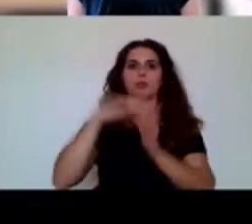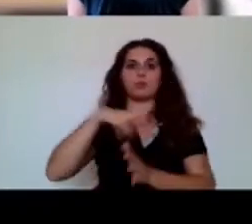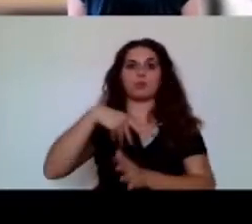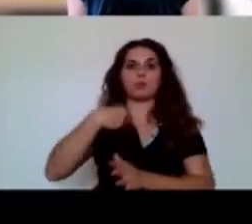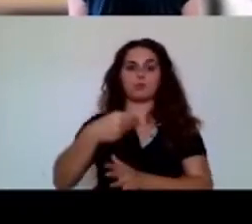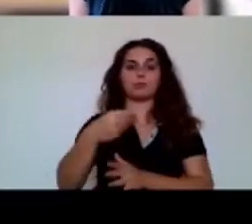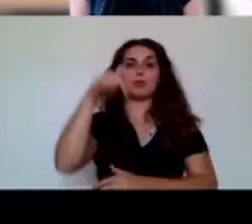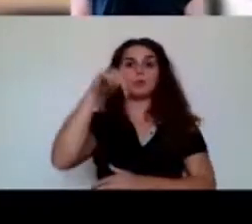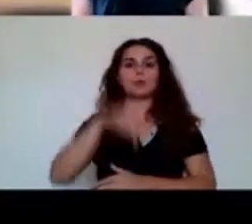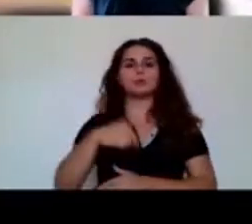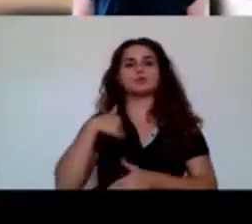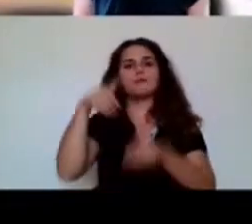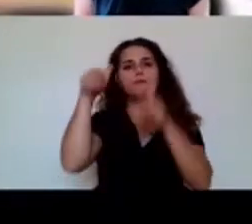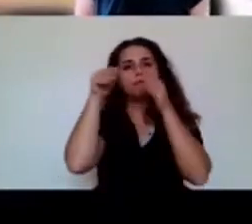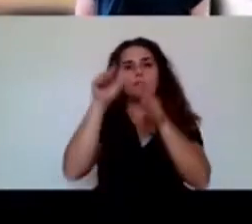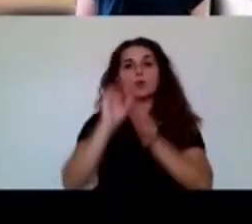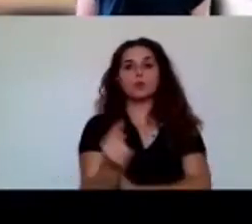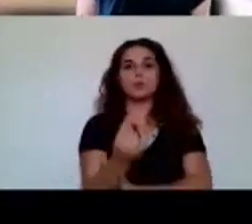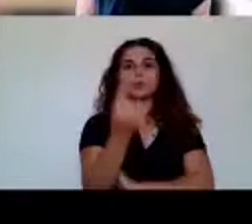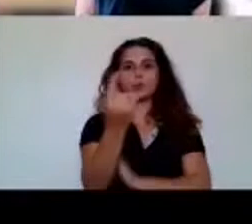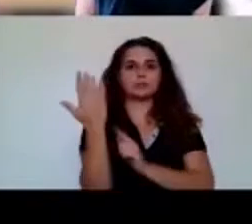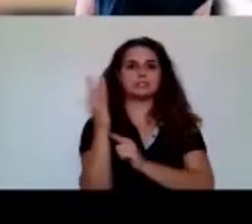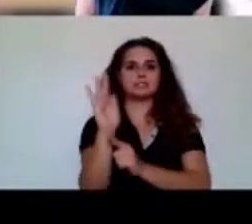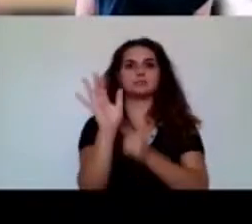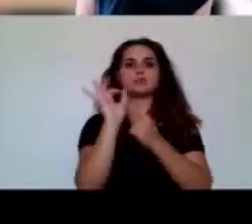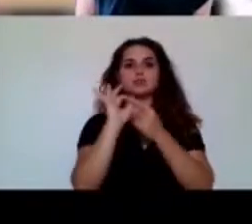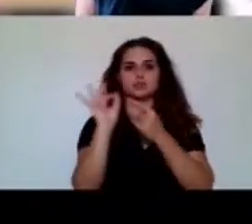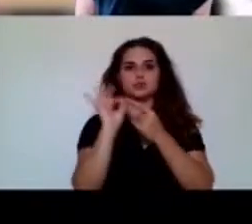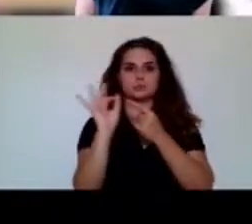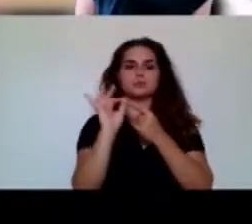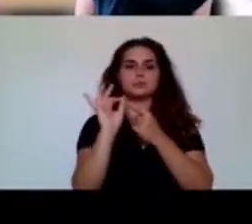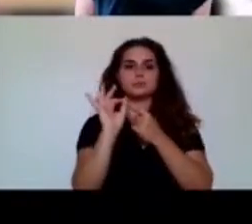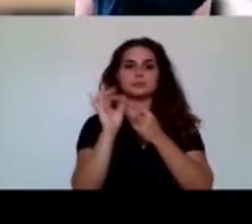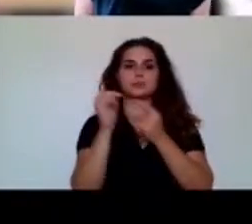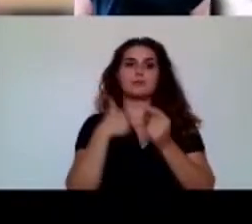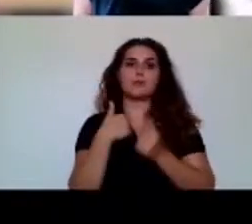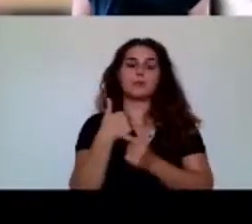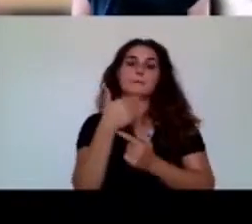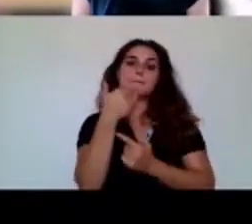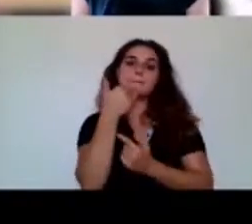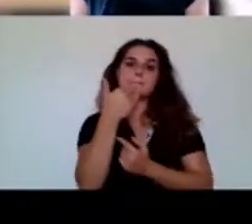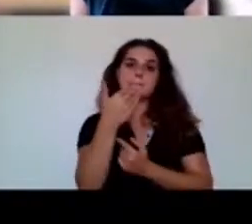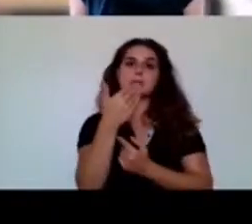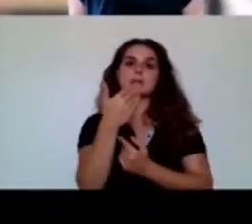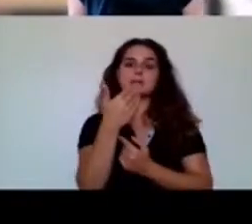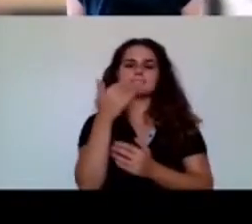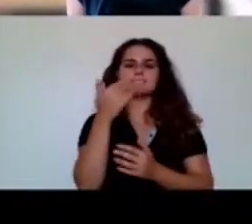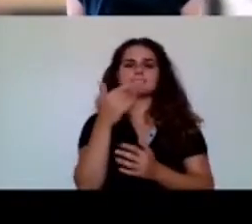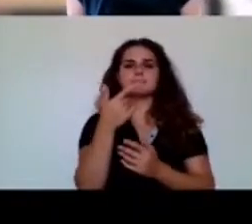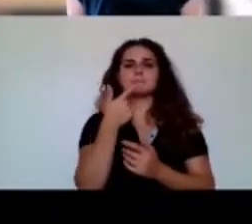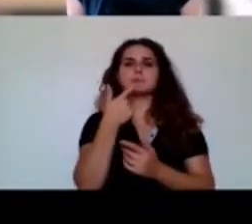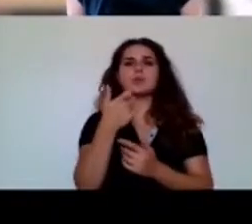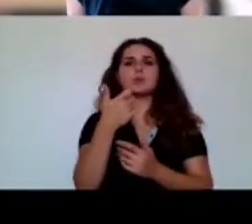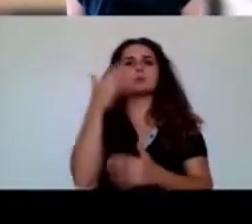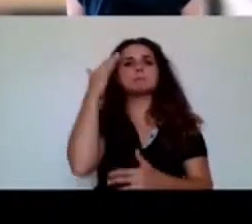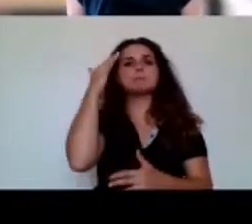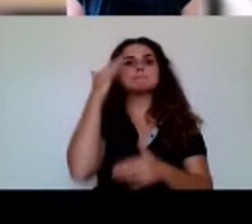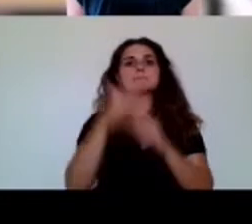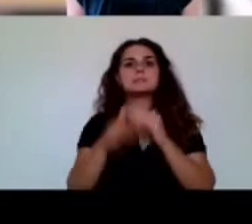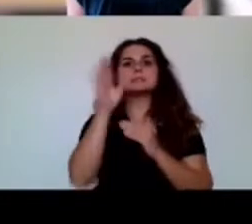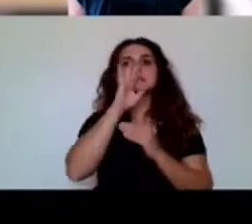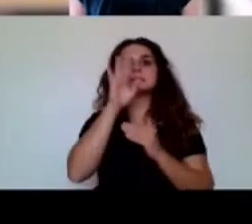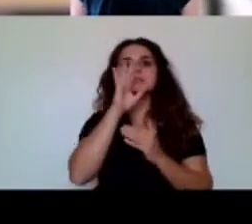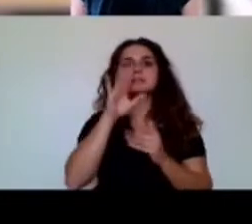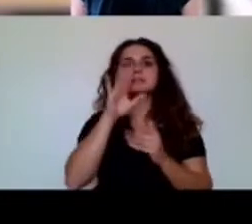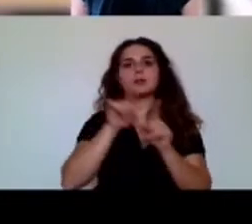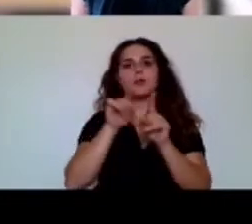And today I'll focus on one particular example, and we'll ask together what happens if you view the world through